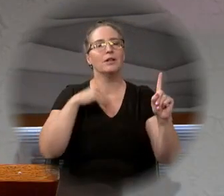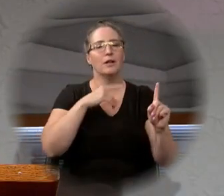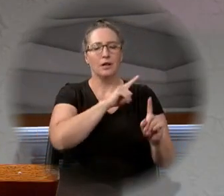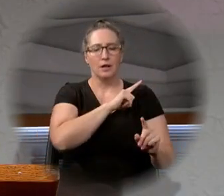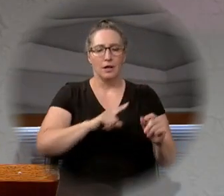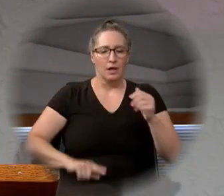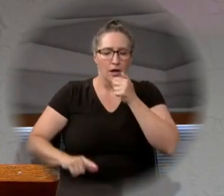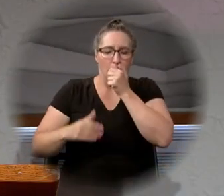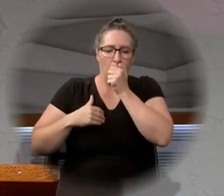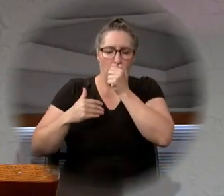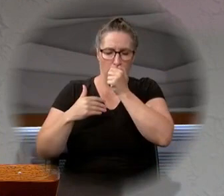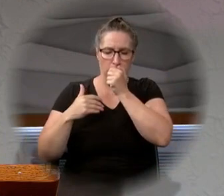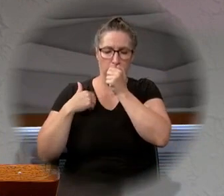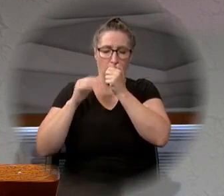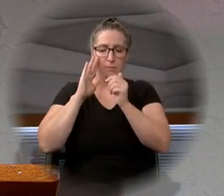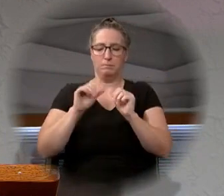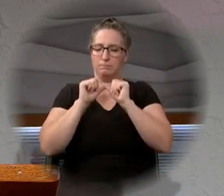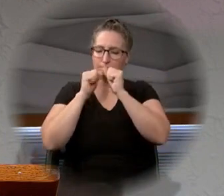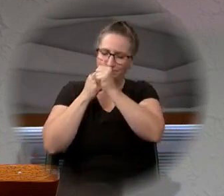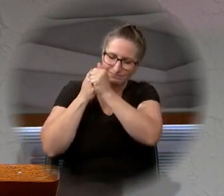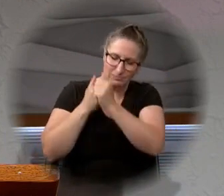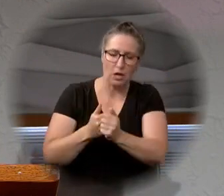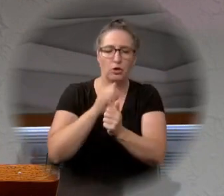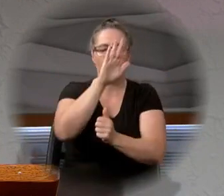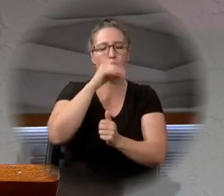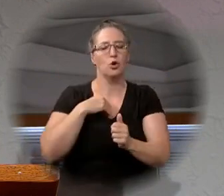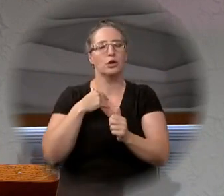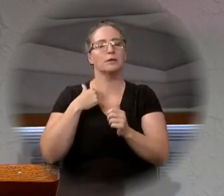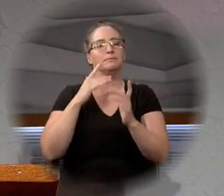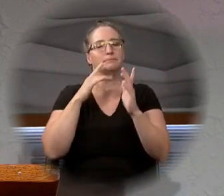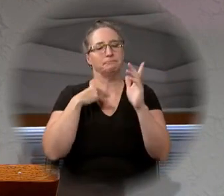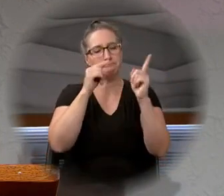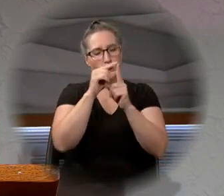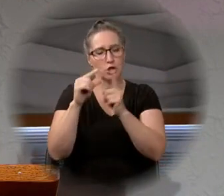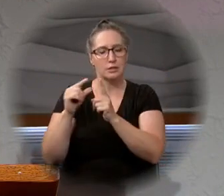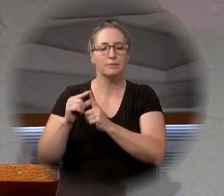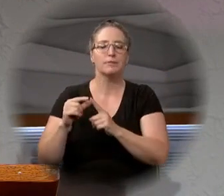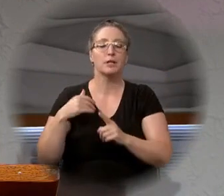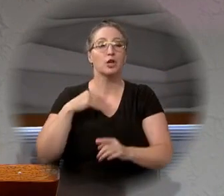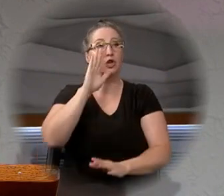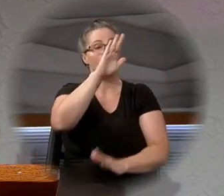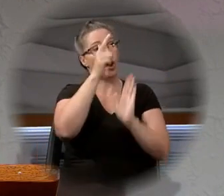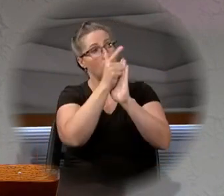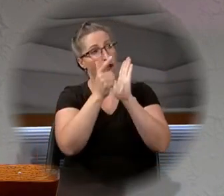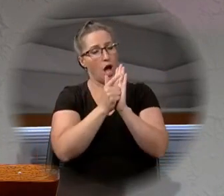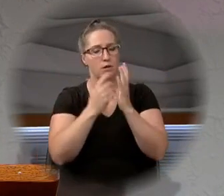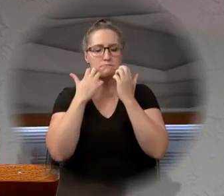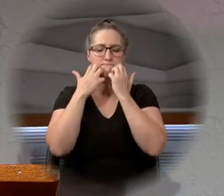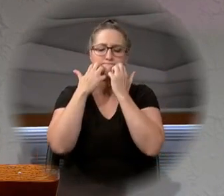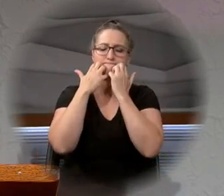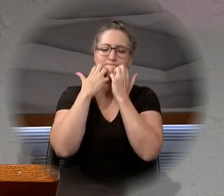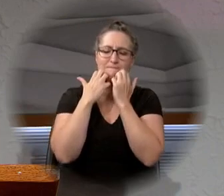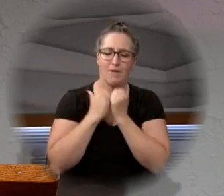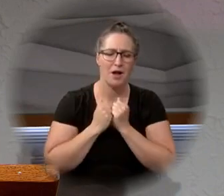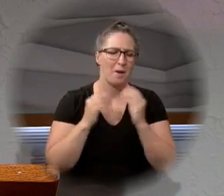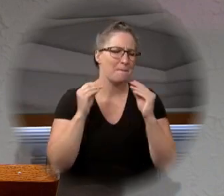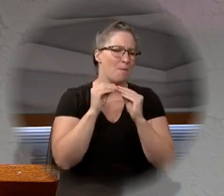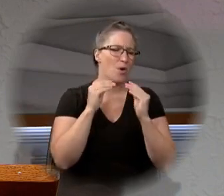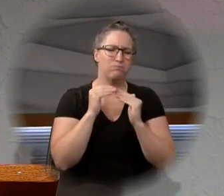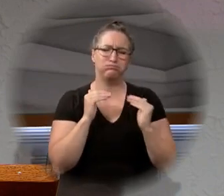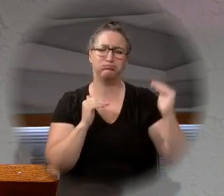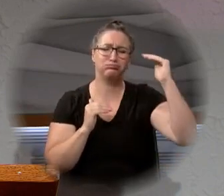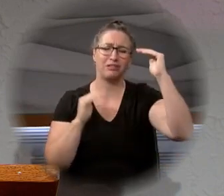part is to keep your words. The law of your mouth is to me more precious than thousands of gold and